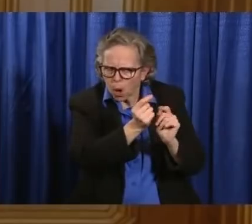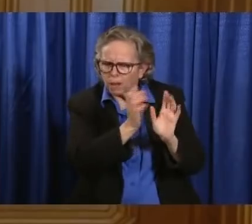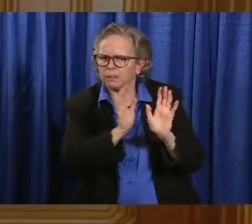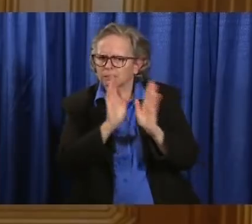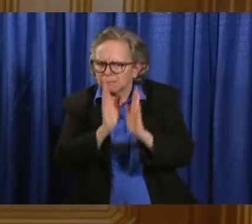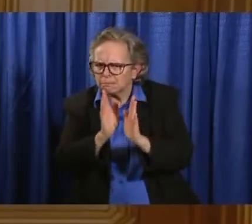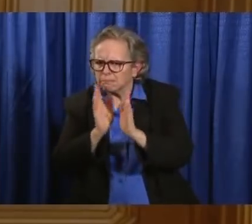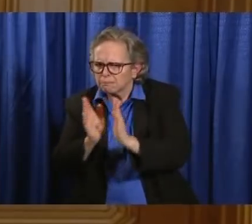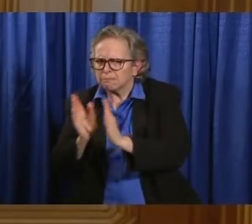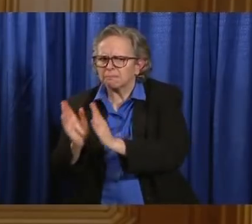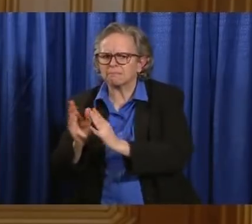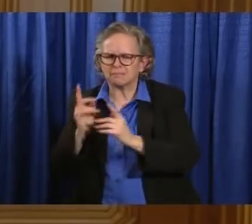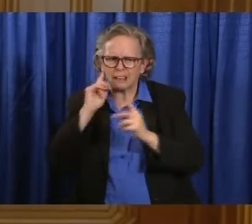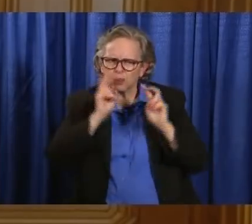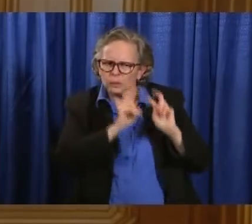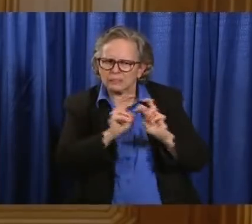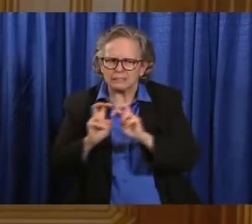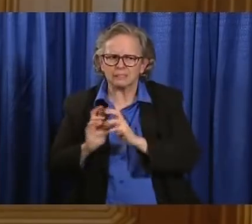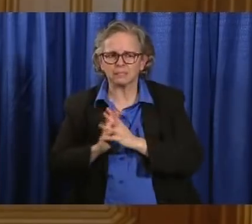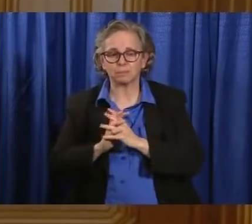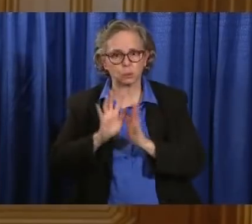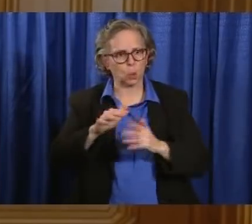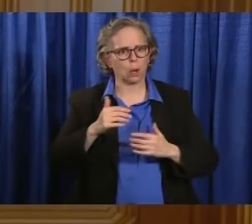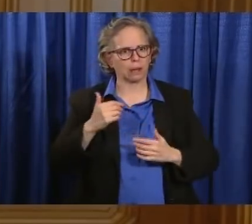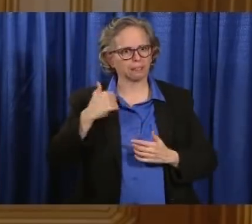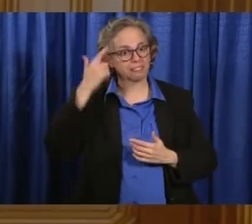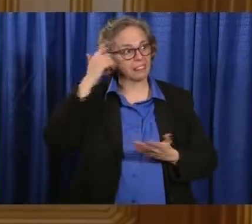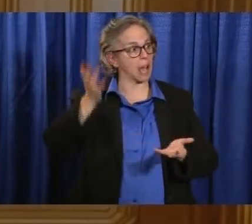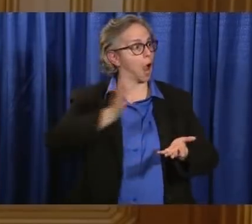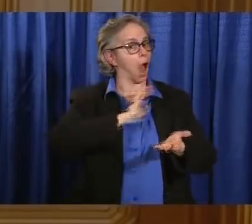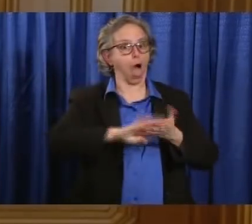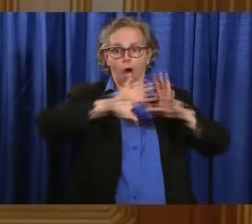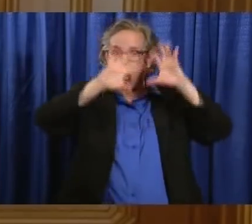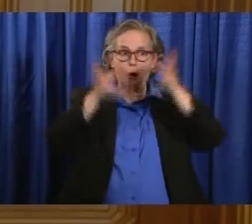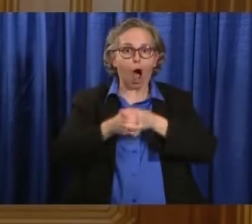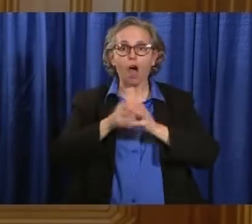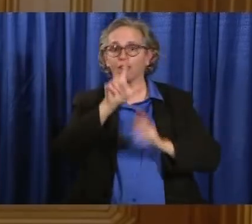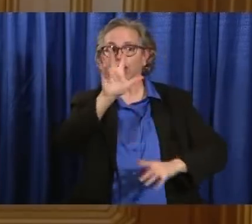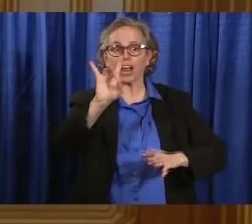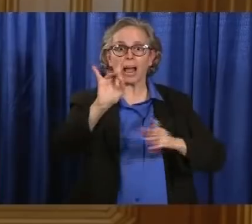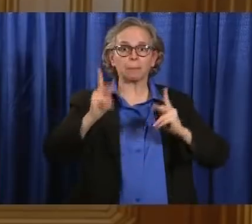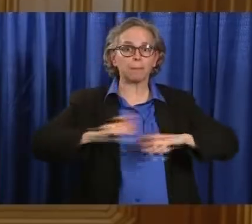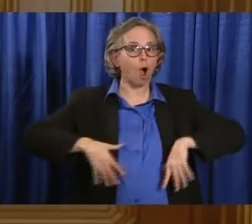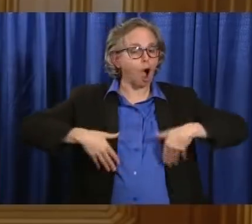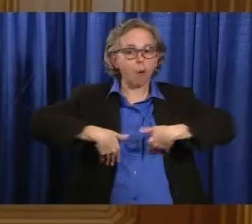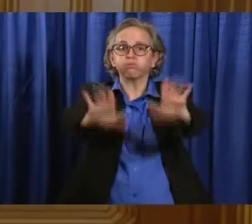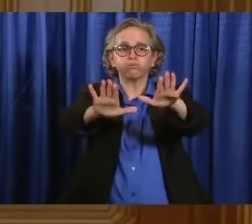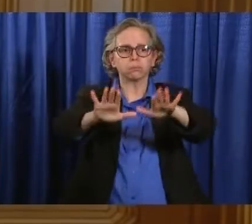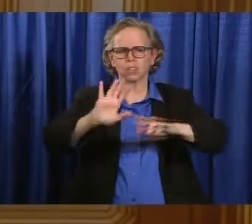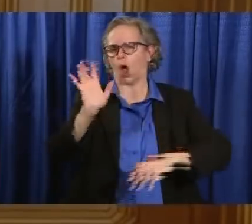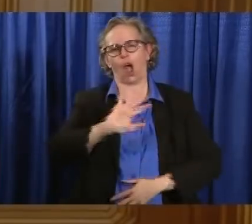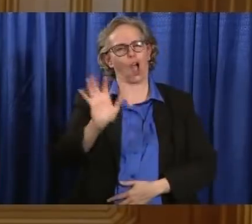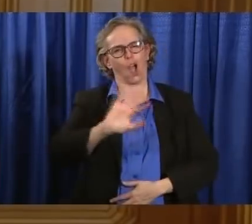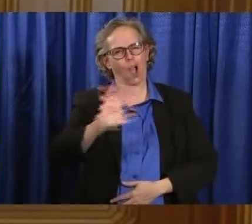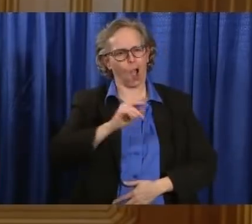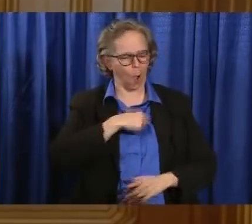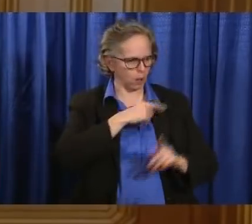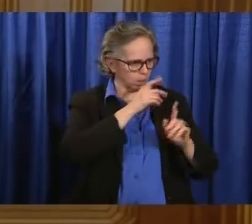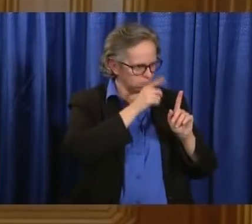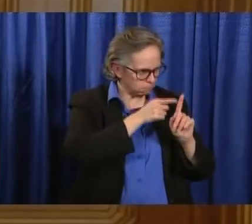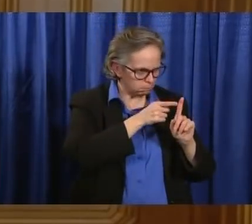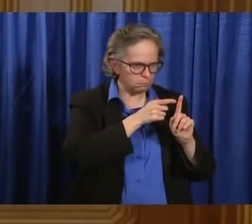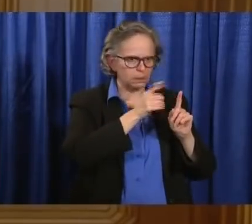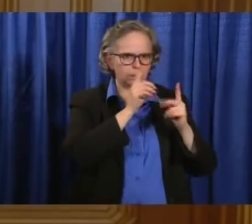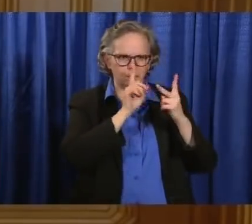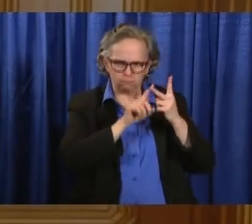taking this many people out of prison is going to open up a lot of space in our prisons. We're not saying that. But what we're doing is trying to be